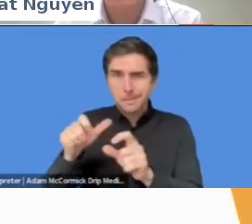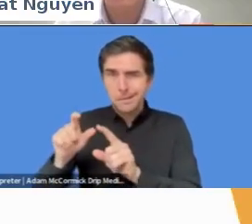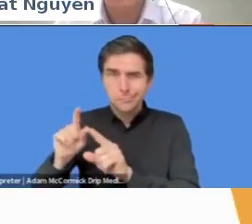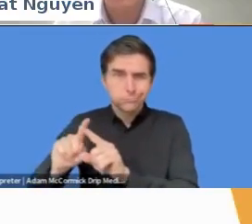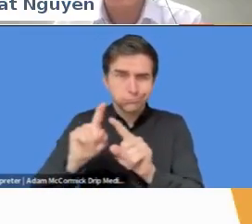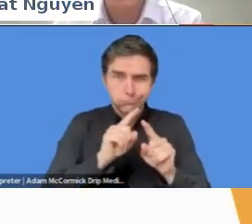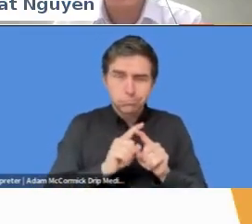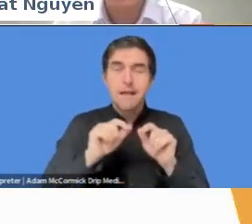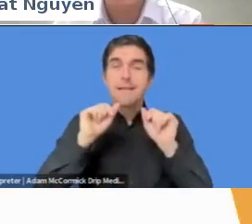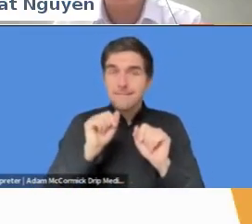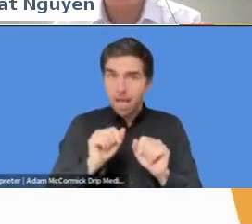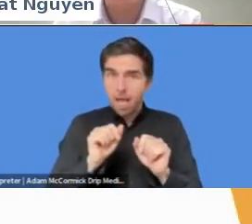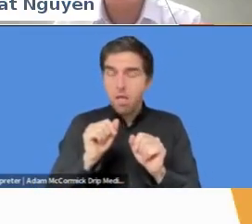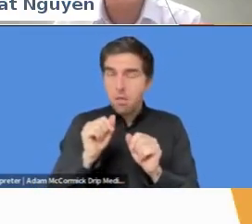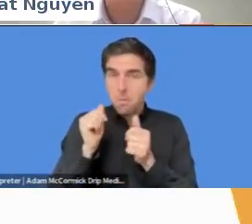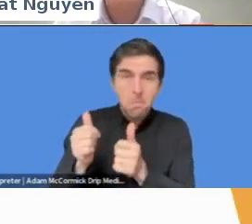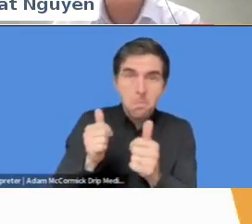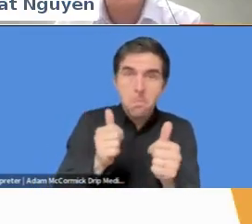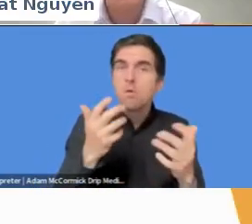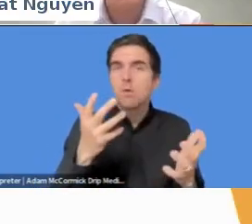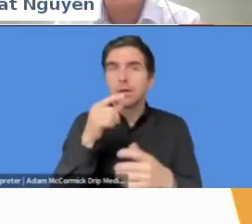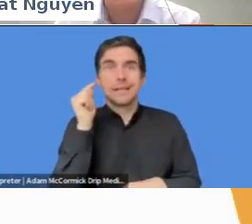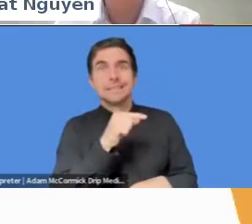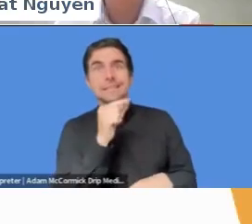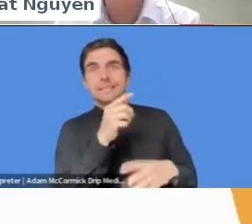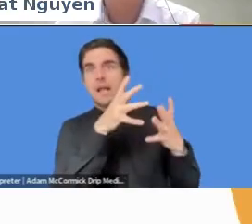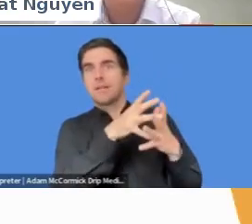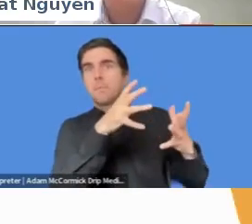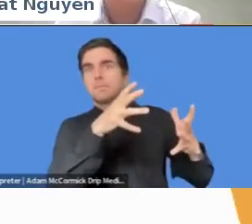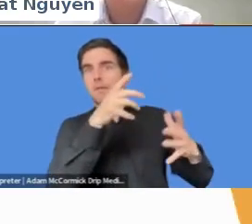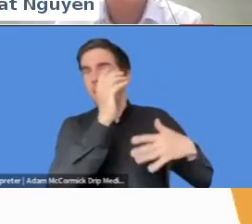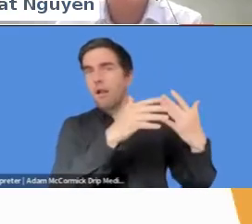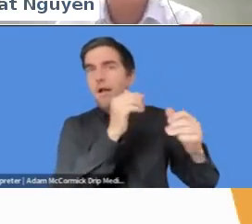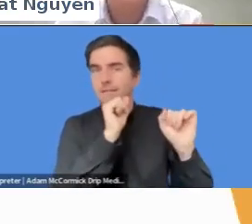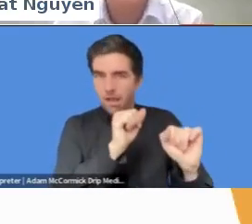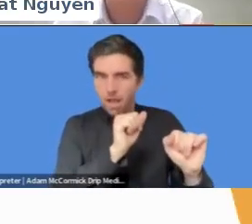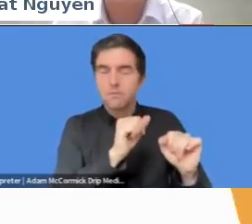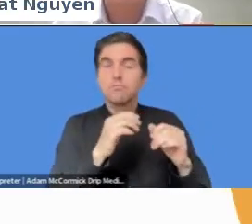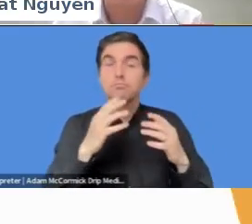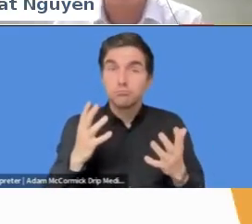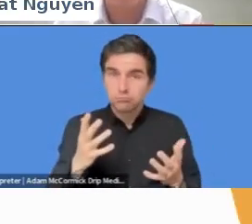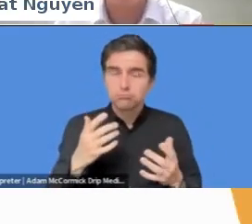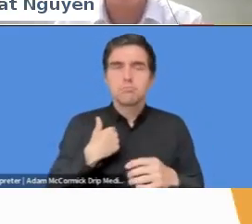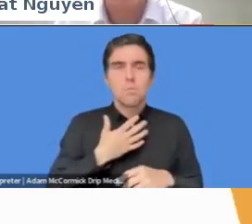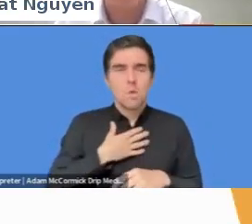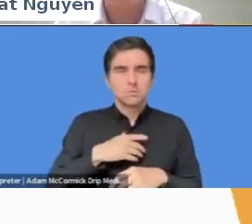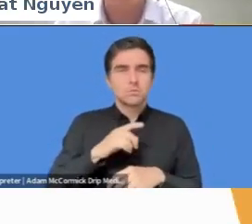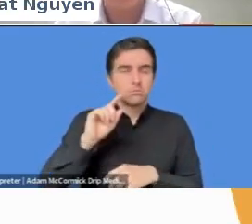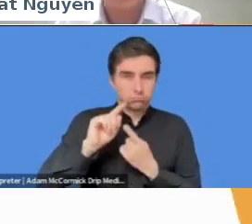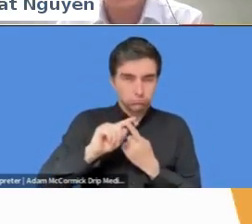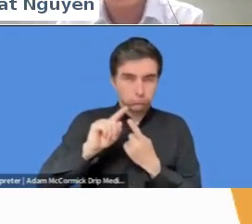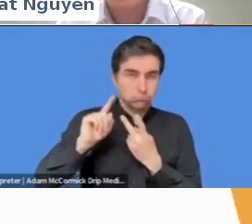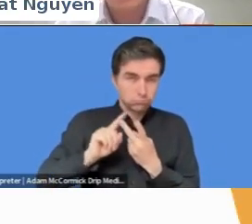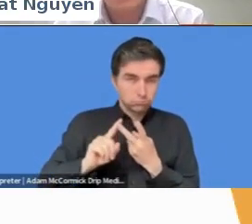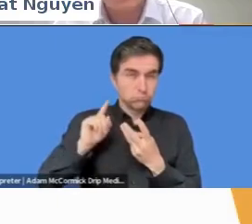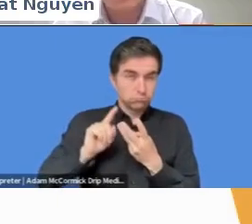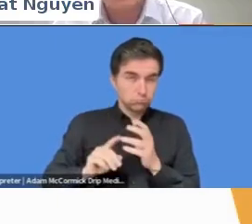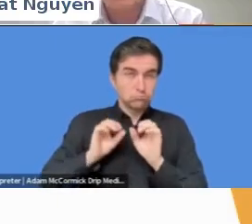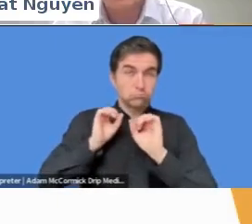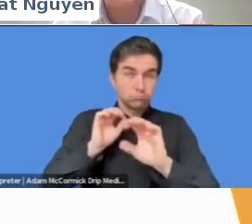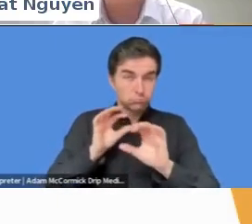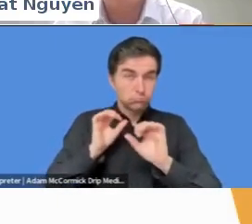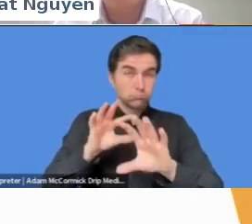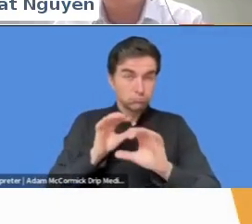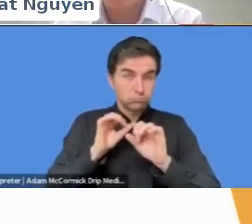recorded, and along with this presentation, it will be available on the website of socialprotection.org